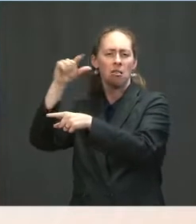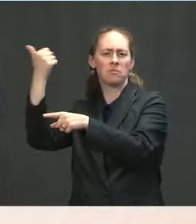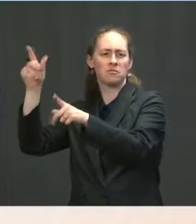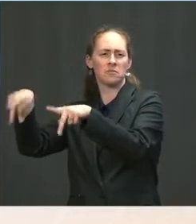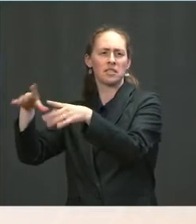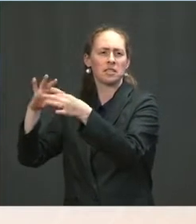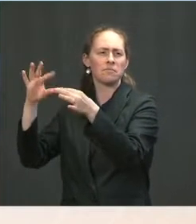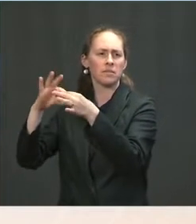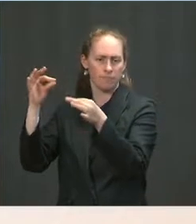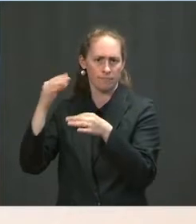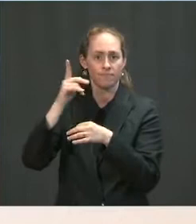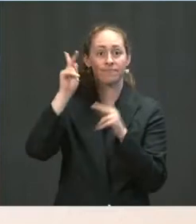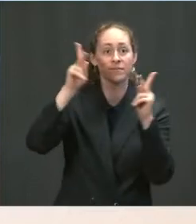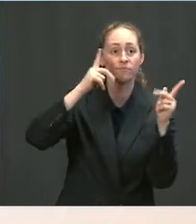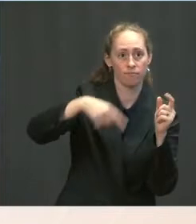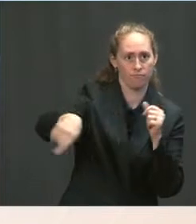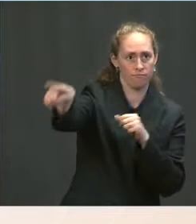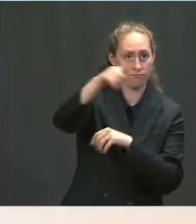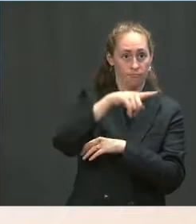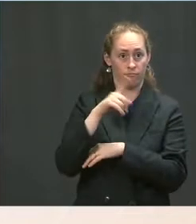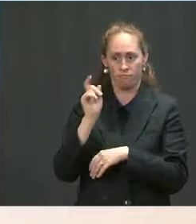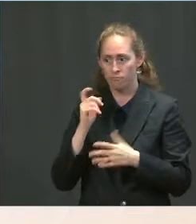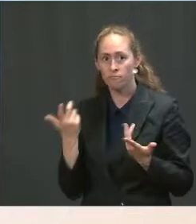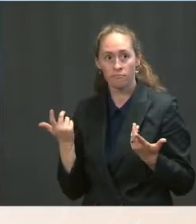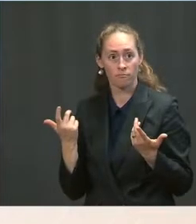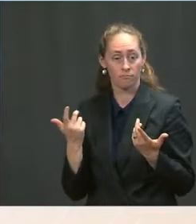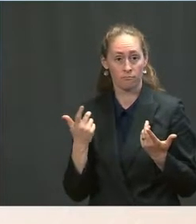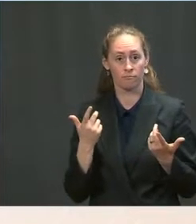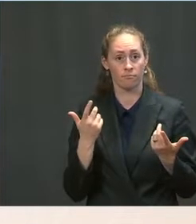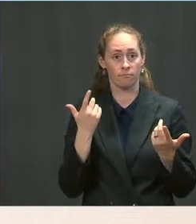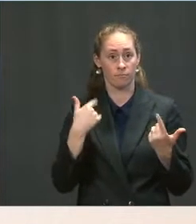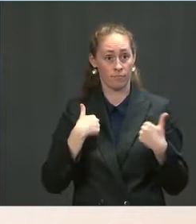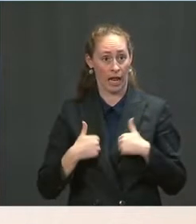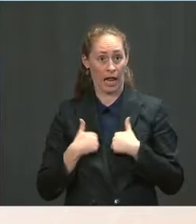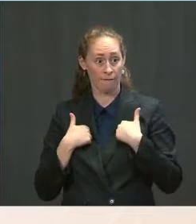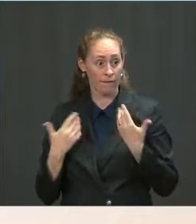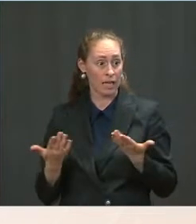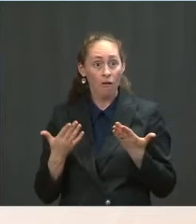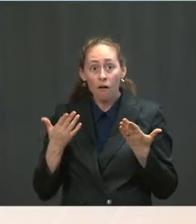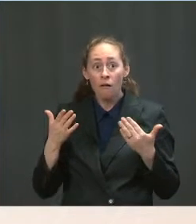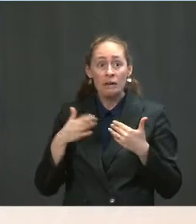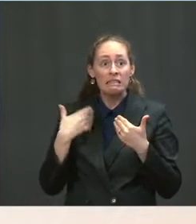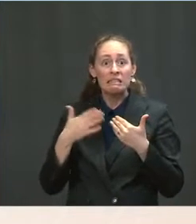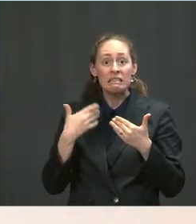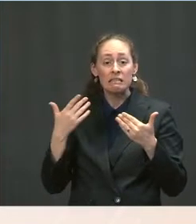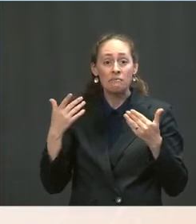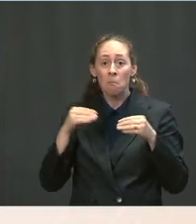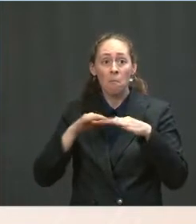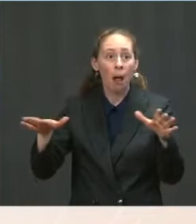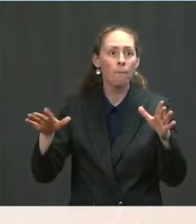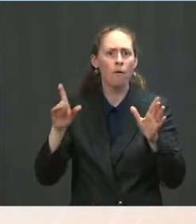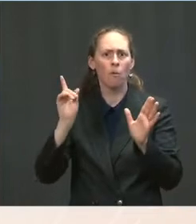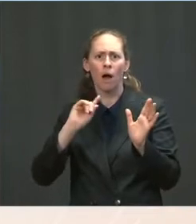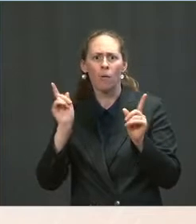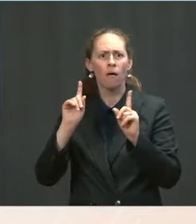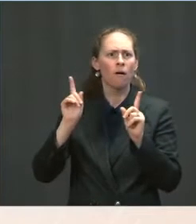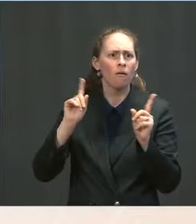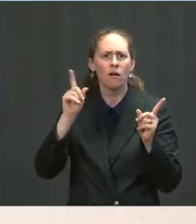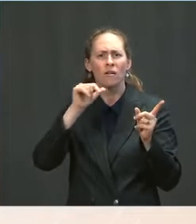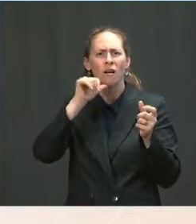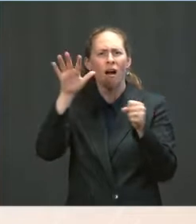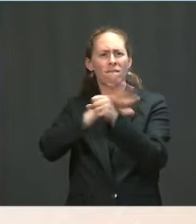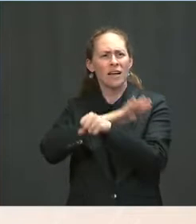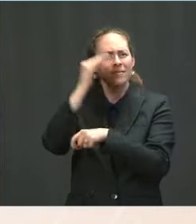levels of transmission. So while you are trying to get vaccination rates up, is it the position of the administration that local officials in